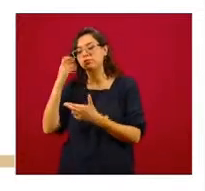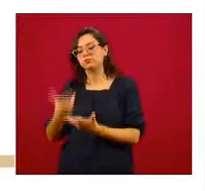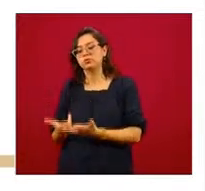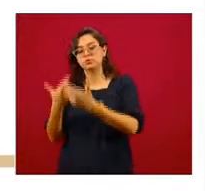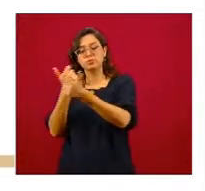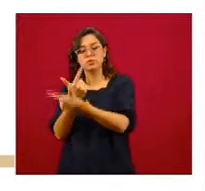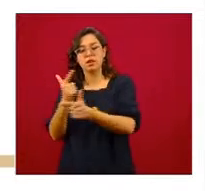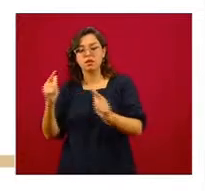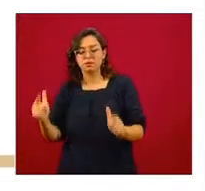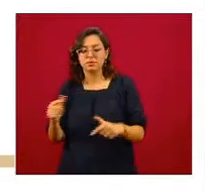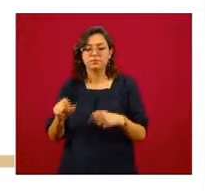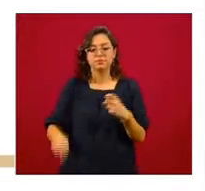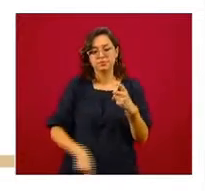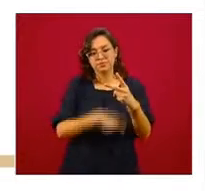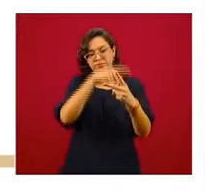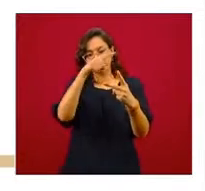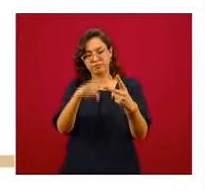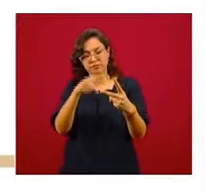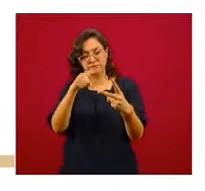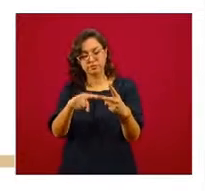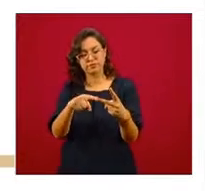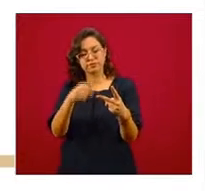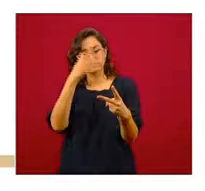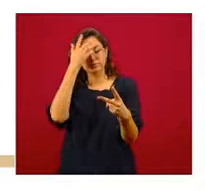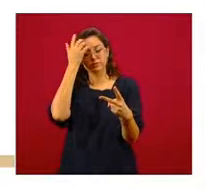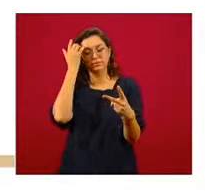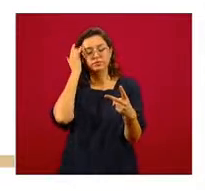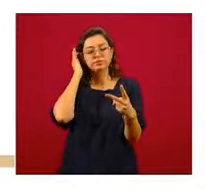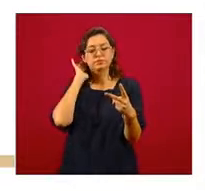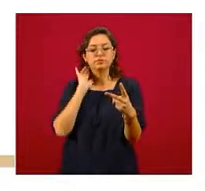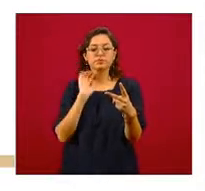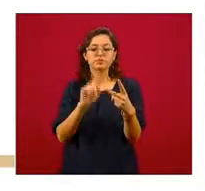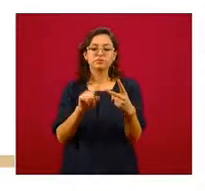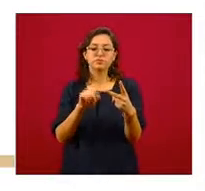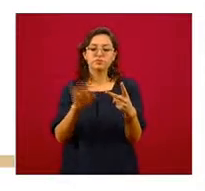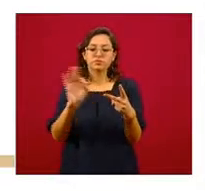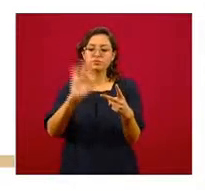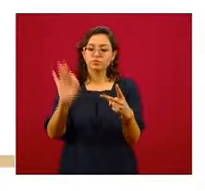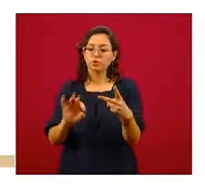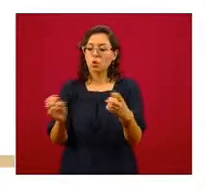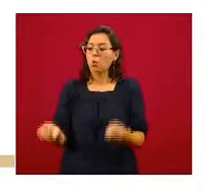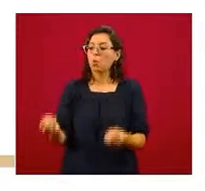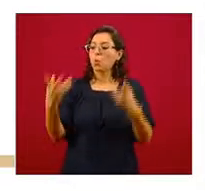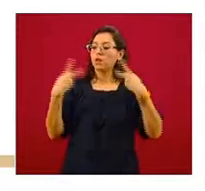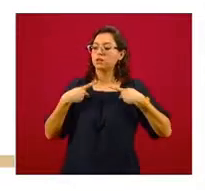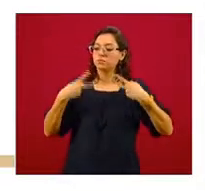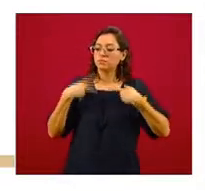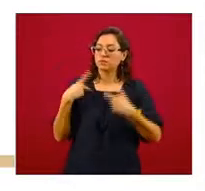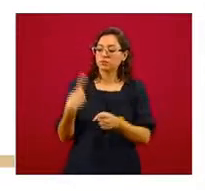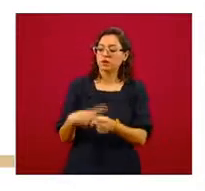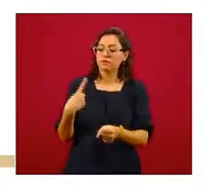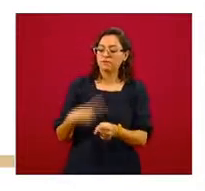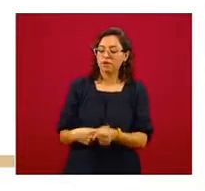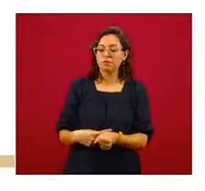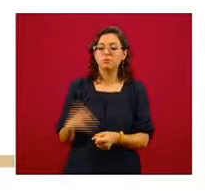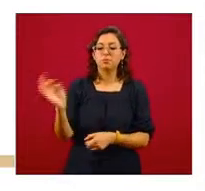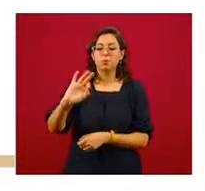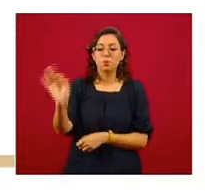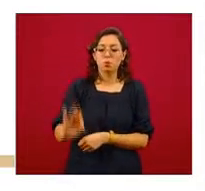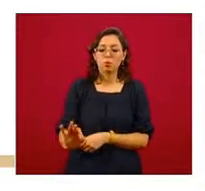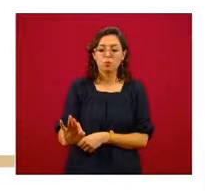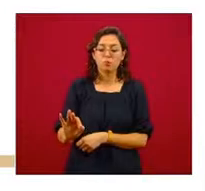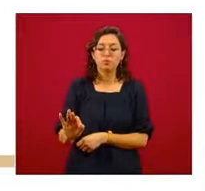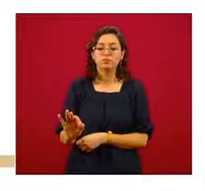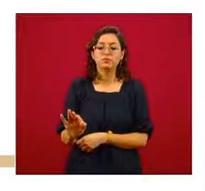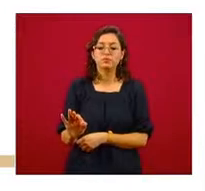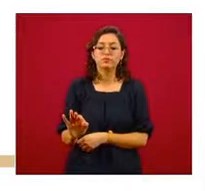of hospital beds already occupied. The second indicator is the